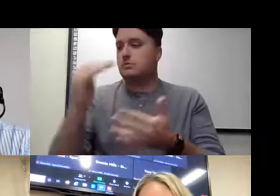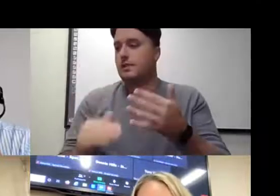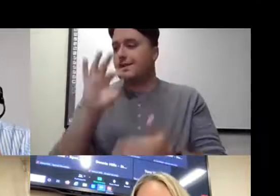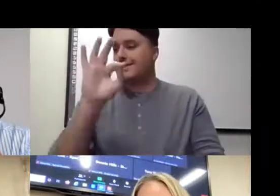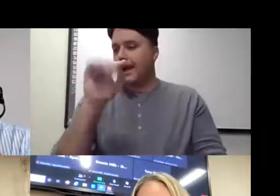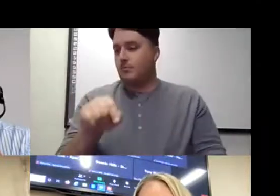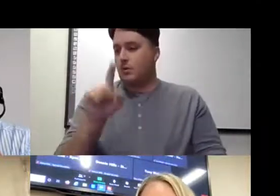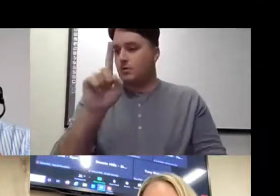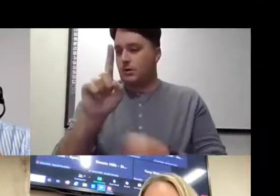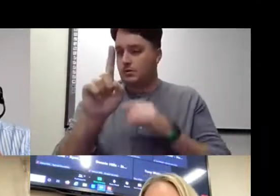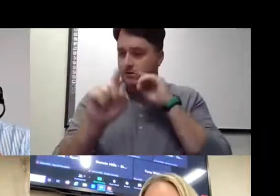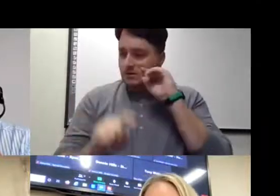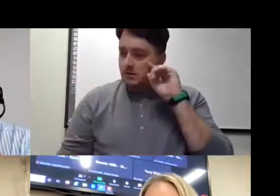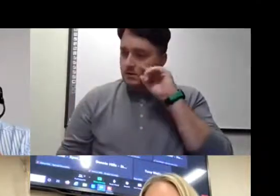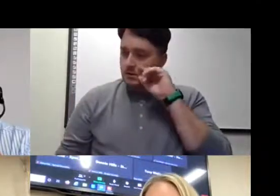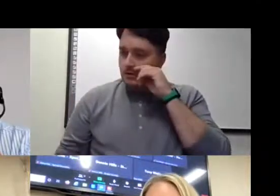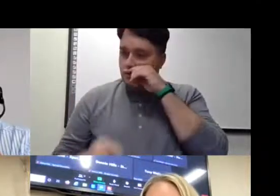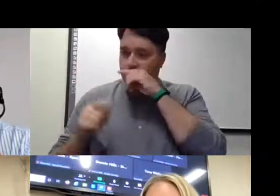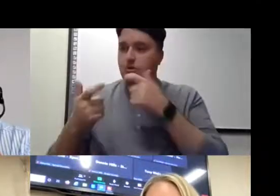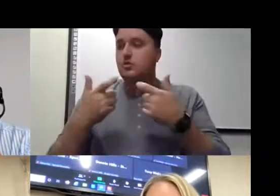9.1, grand jury report.